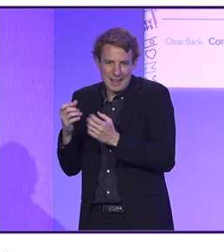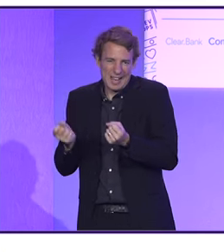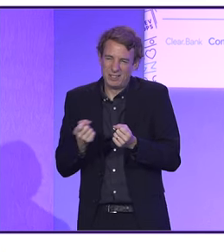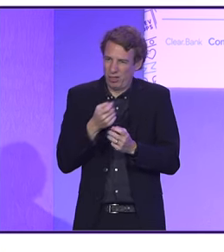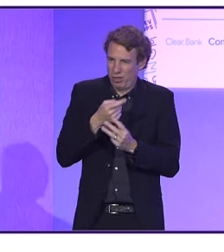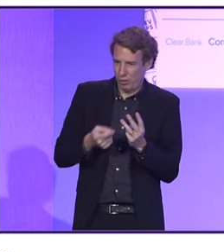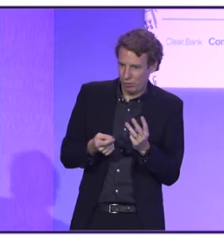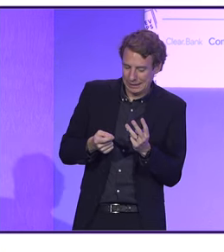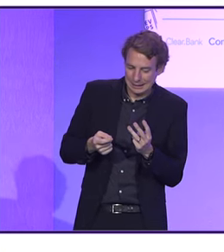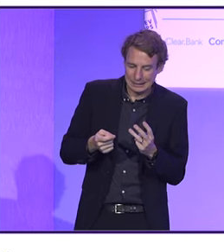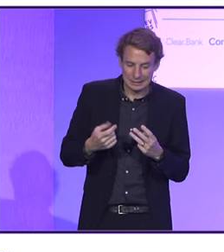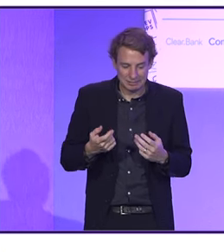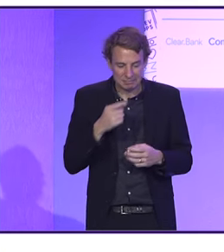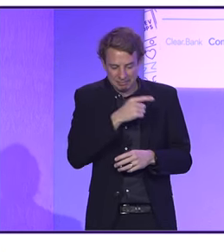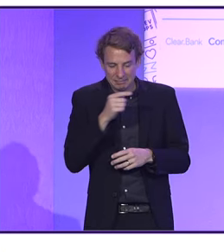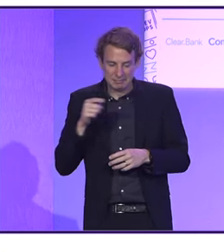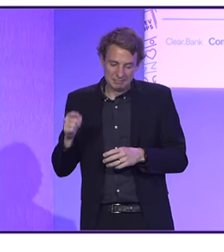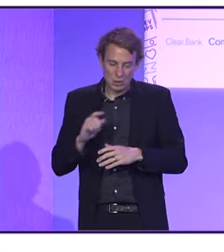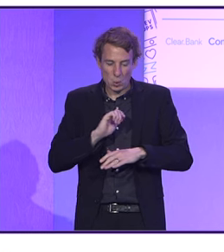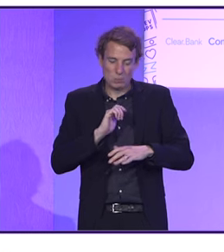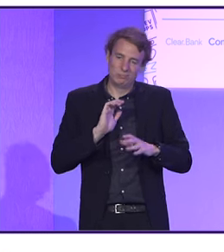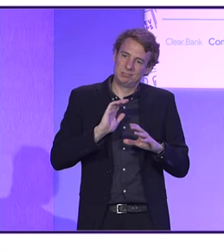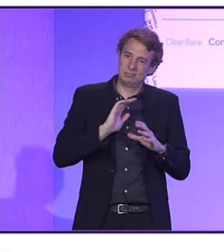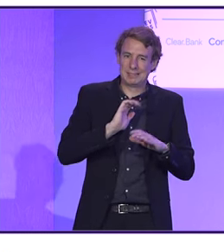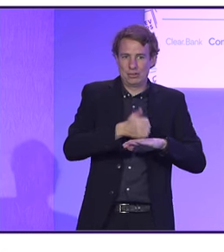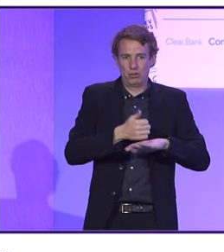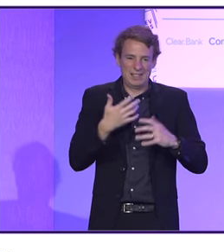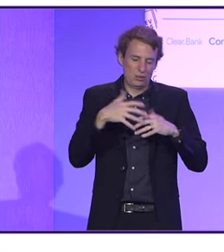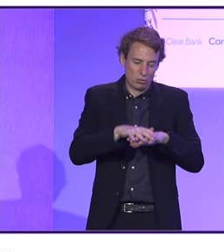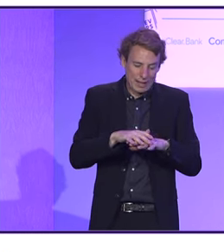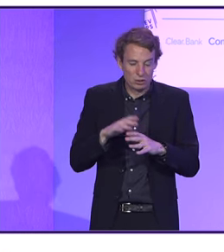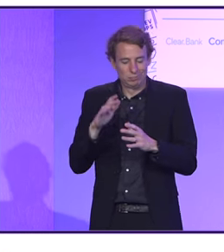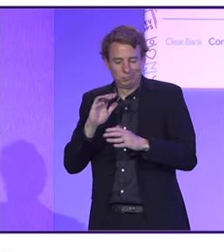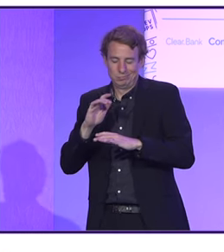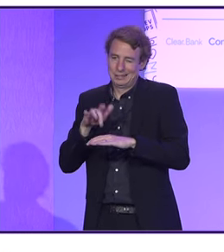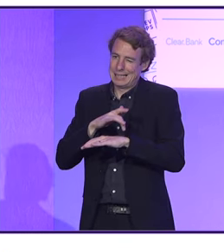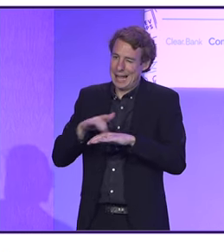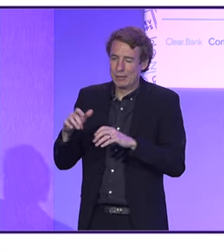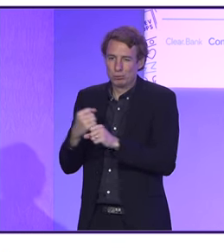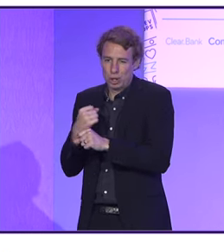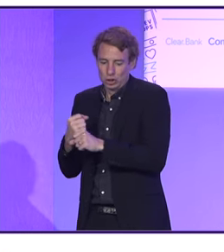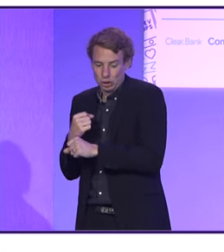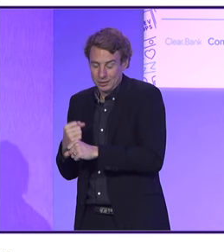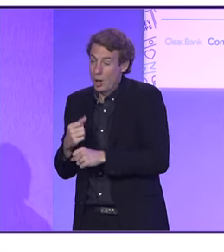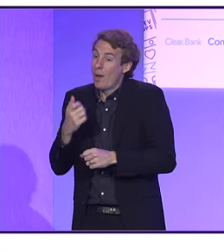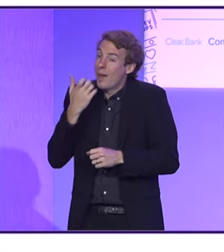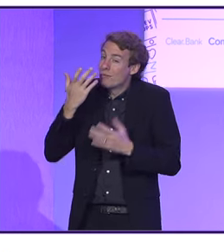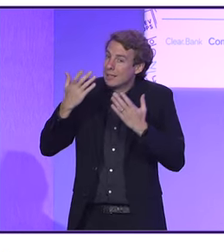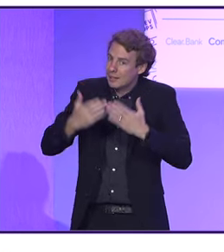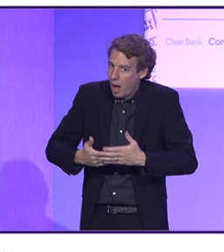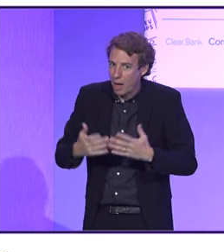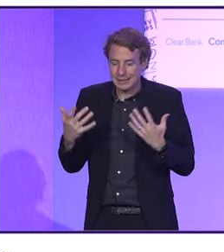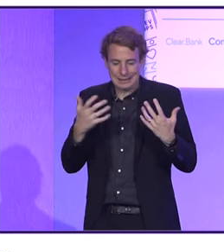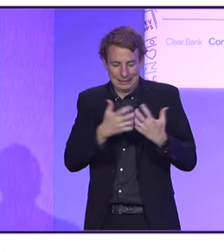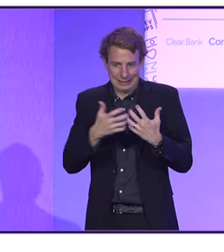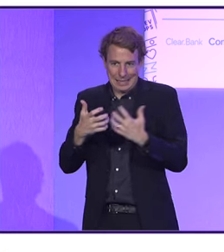integration, staging, and production. Two things that were kind of interesting about this. One is that the data was automatically synced each night, so the production database would get